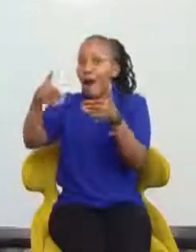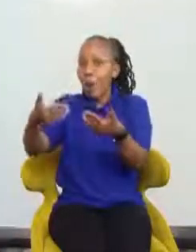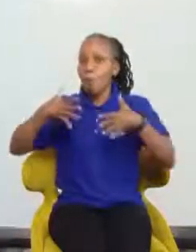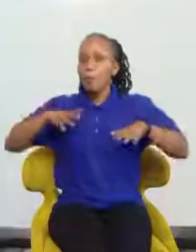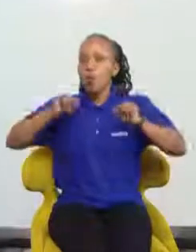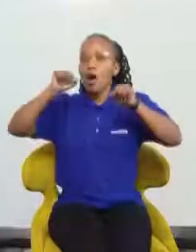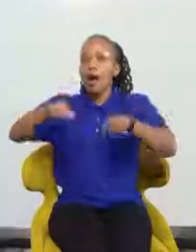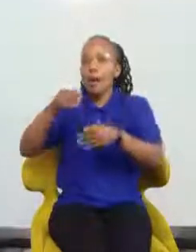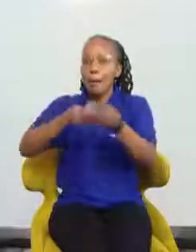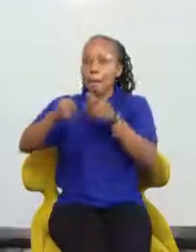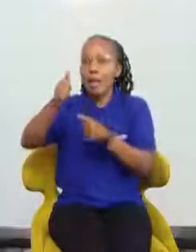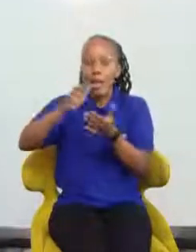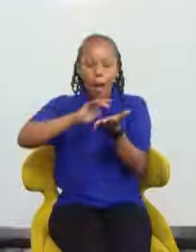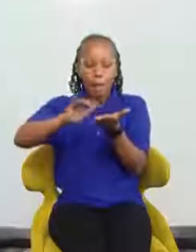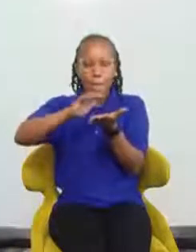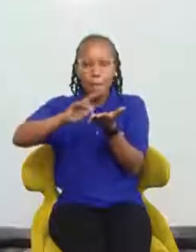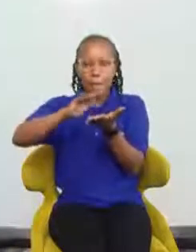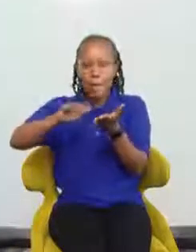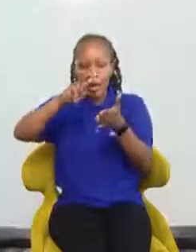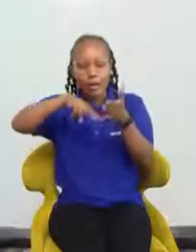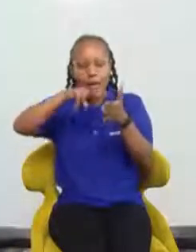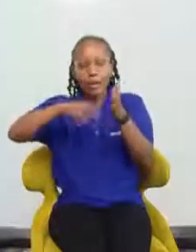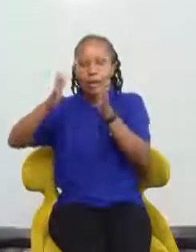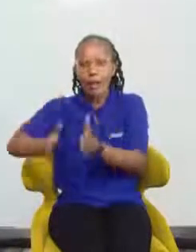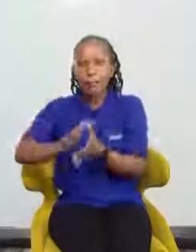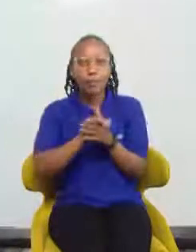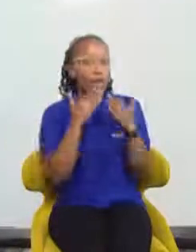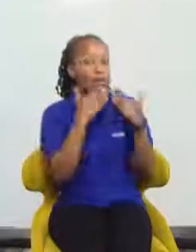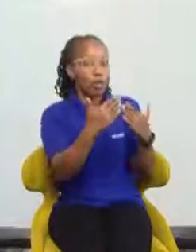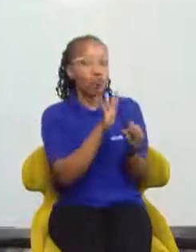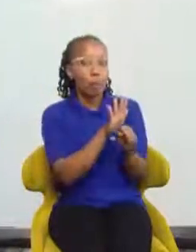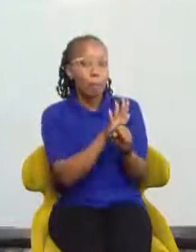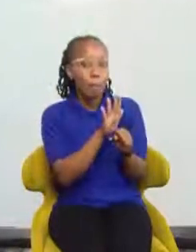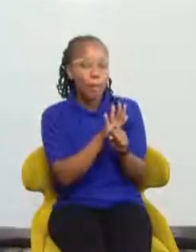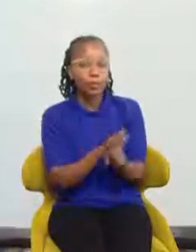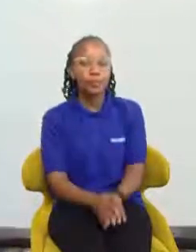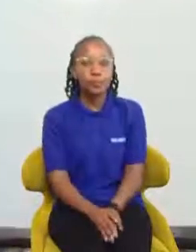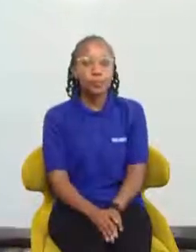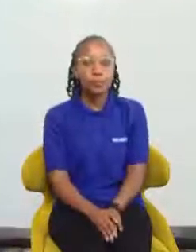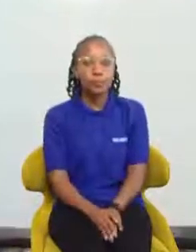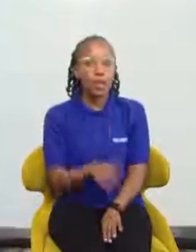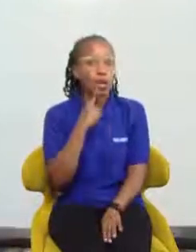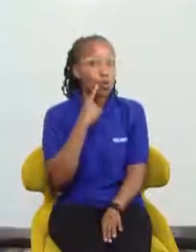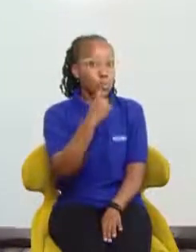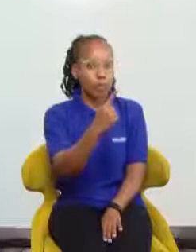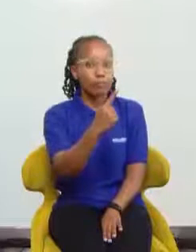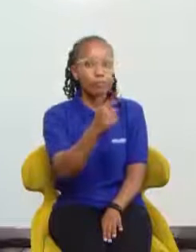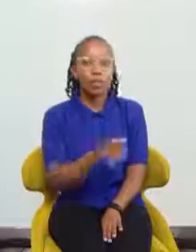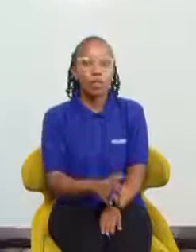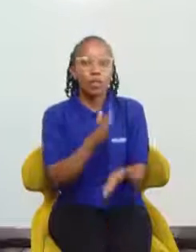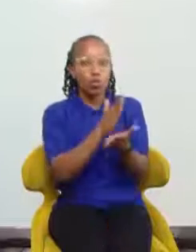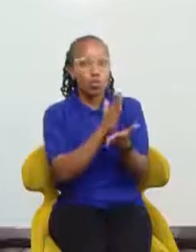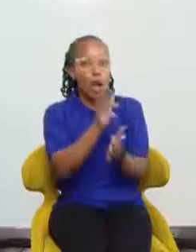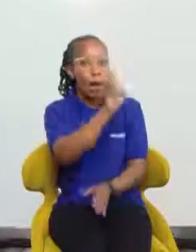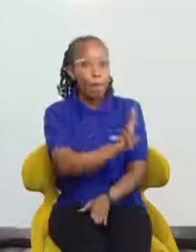afford to get a Braille reader get a Braille reader? Thanks. So as you said correctly, I'm using